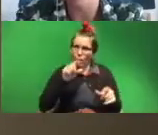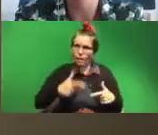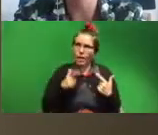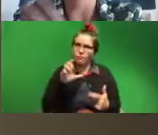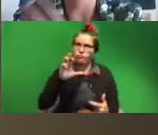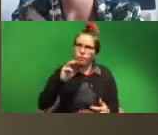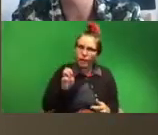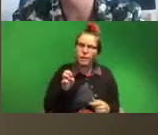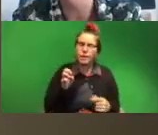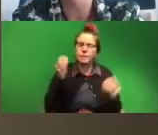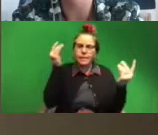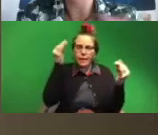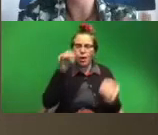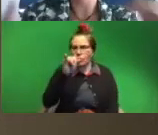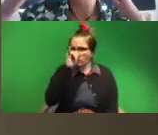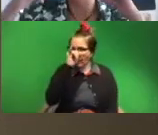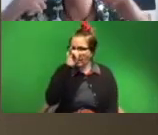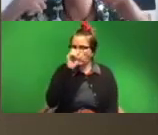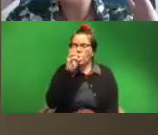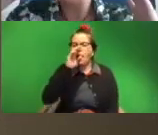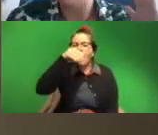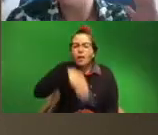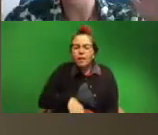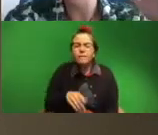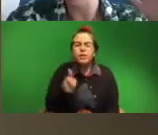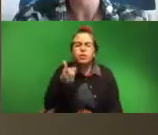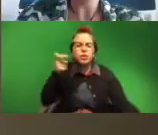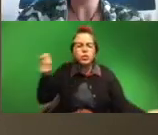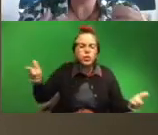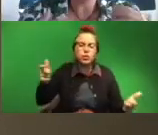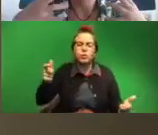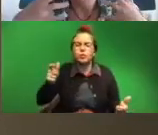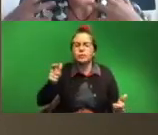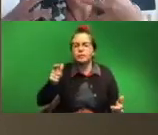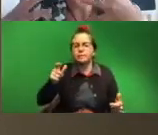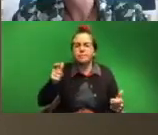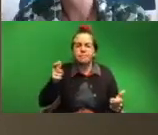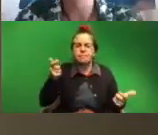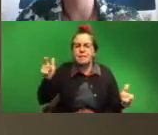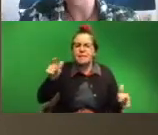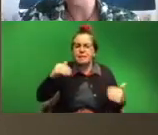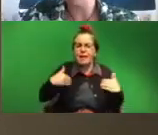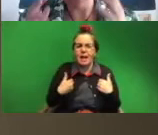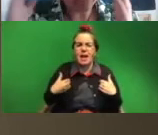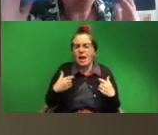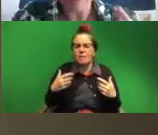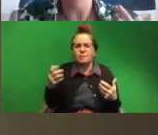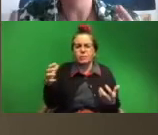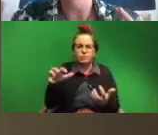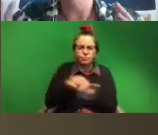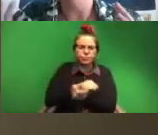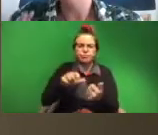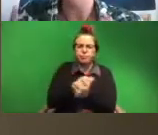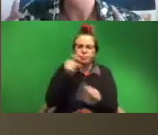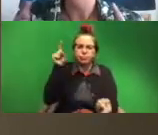of the rhinoceros or the elephant, these gigantic megafauna who are being decimated, and they really are,